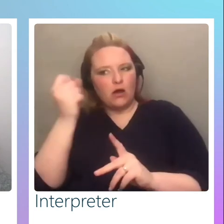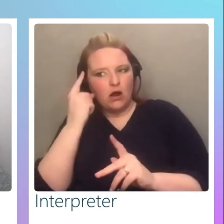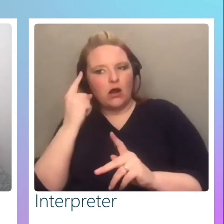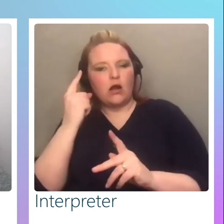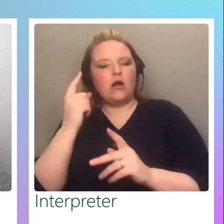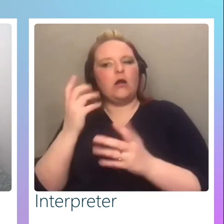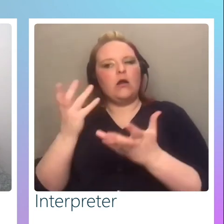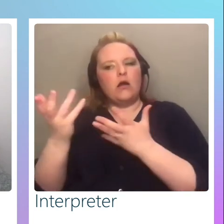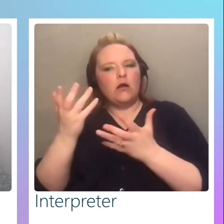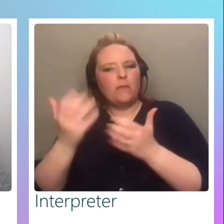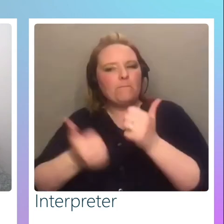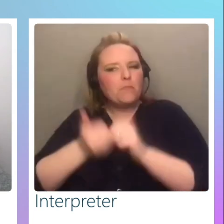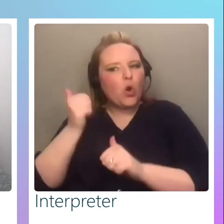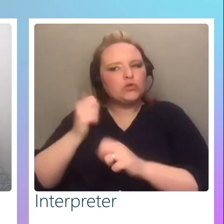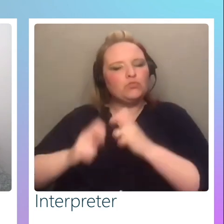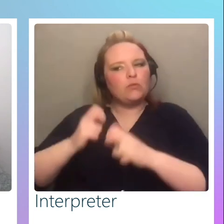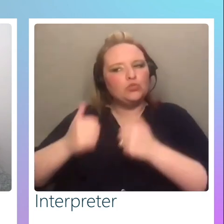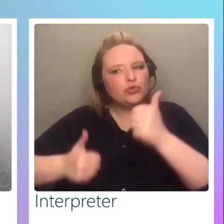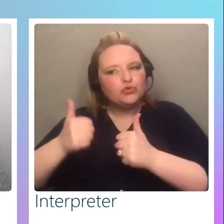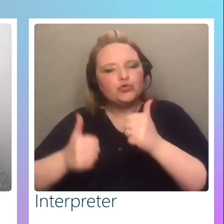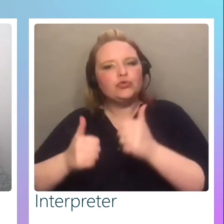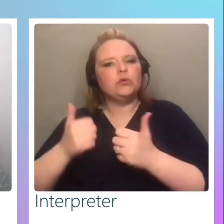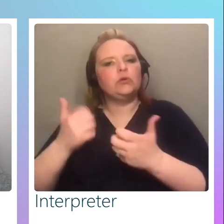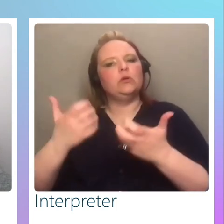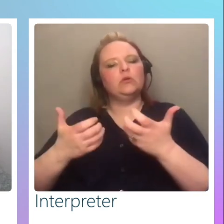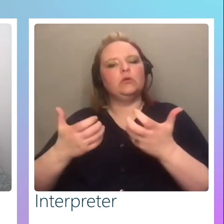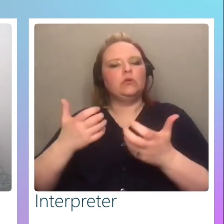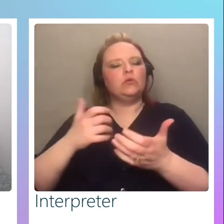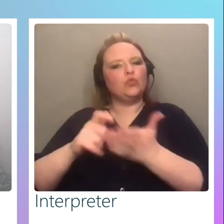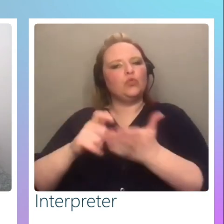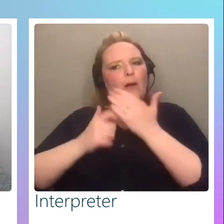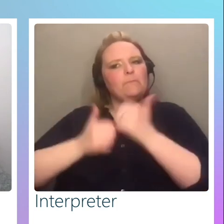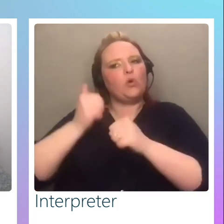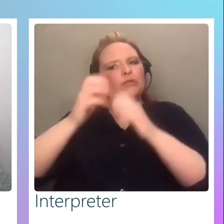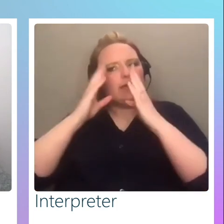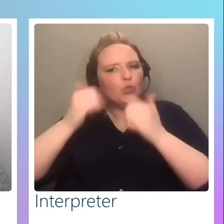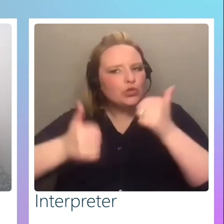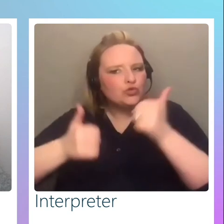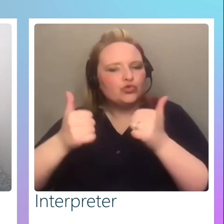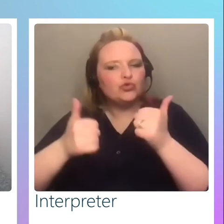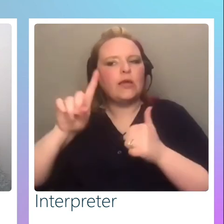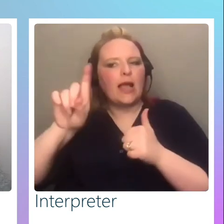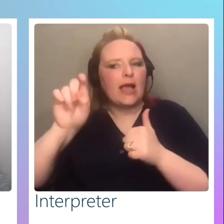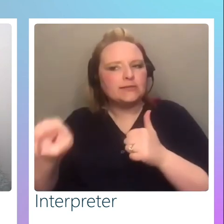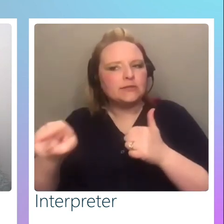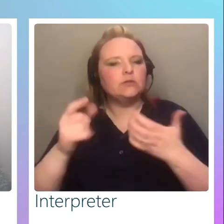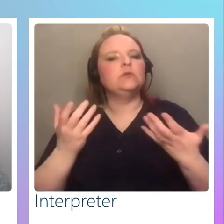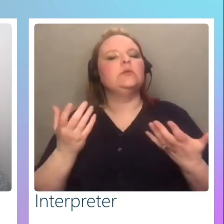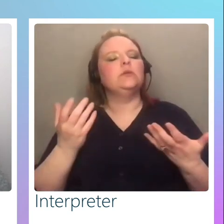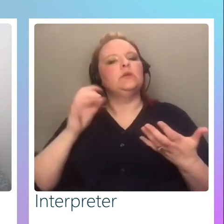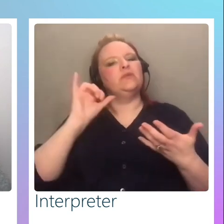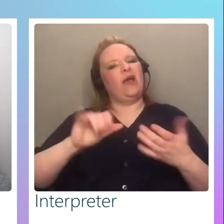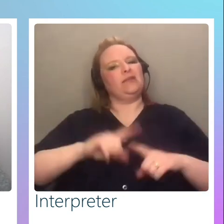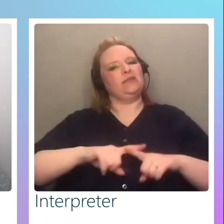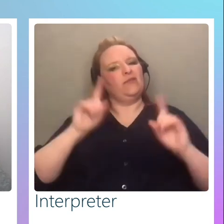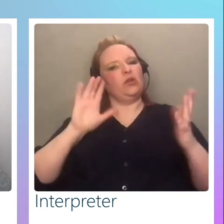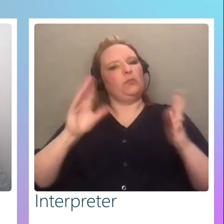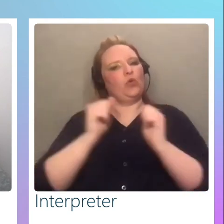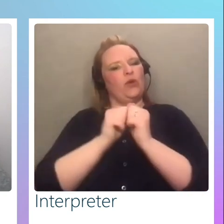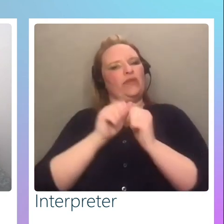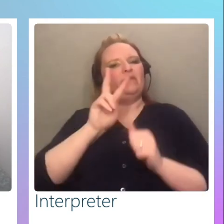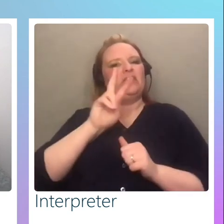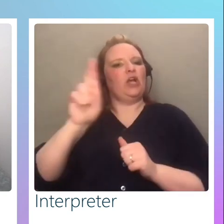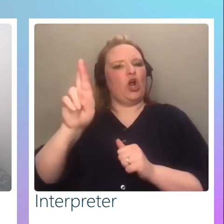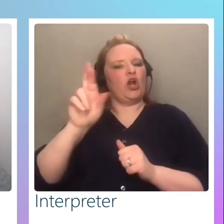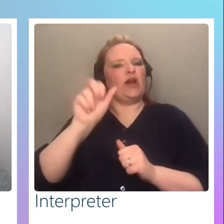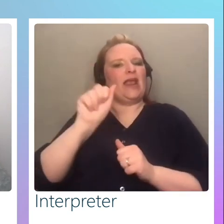that might be most problematic or the things that require the highest attention. I imagine that's probably very different for VR and AR things